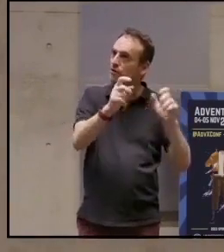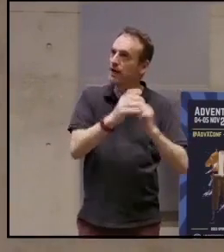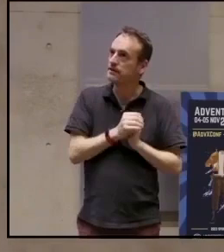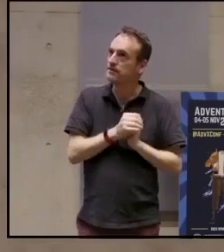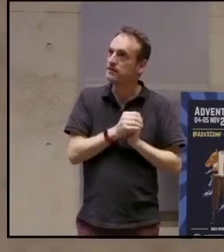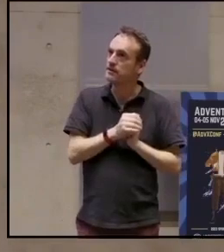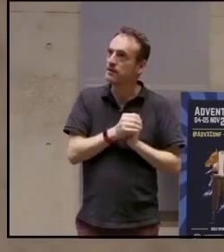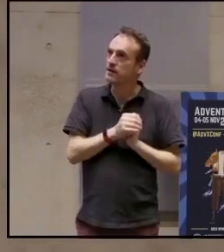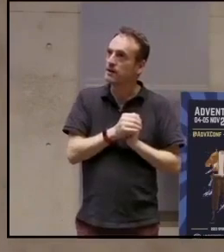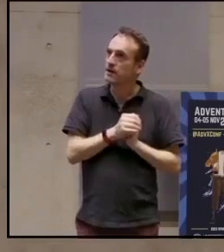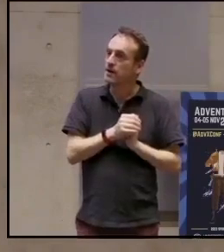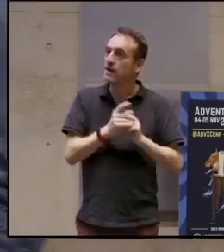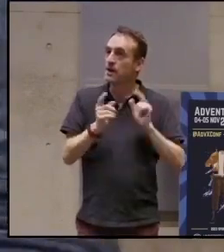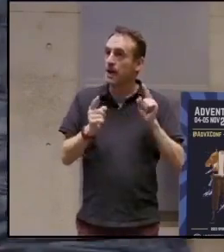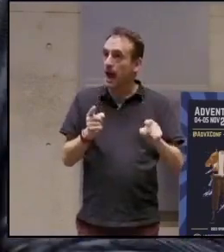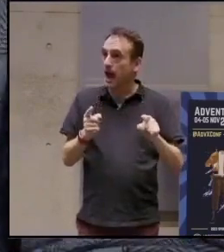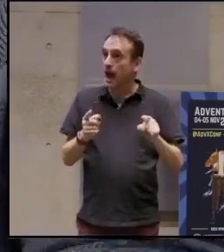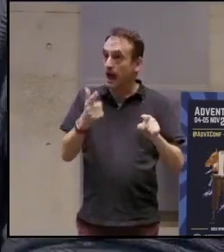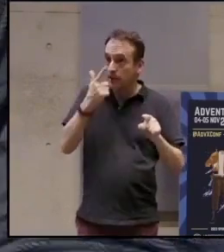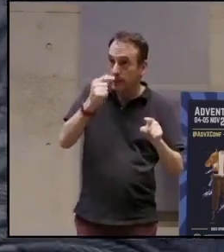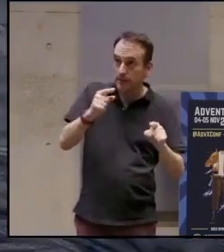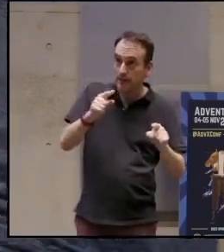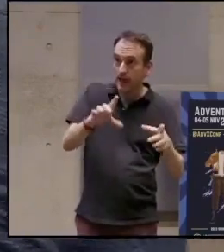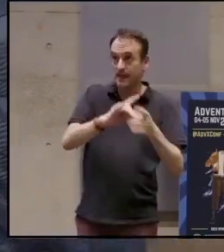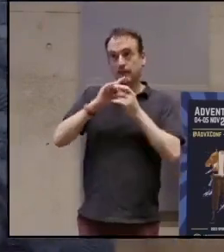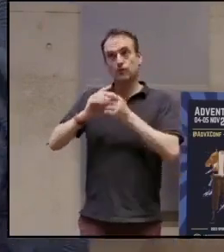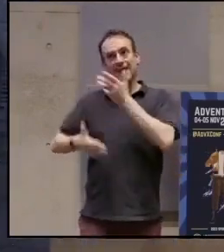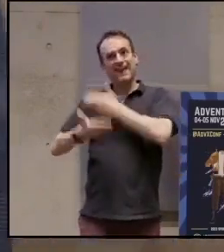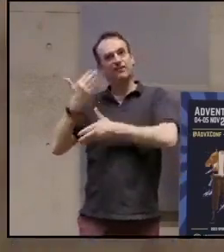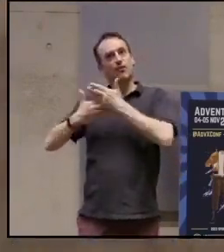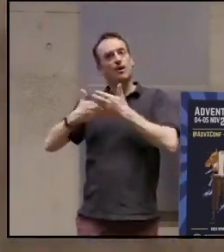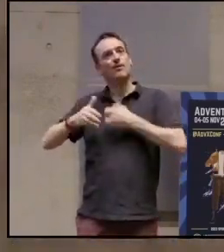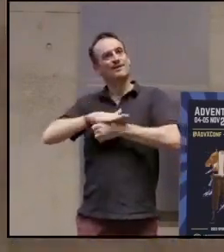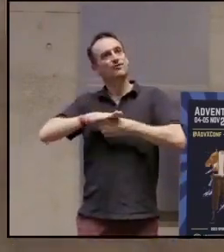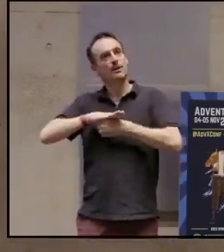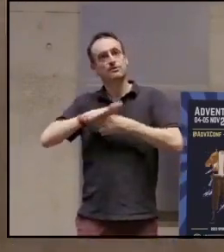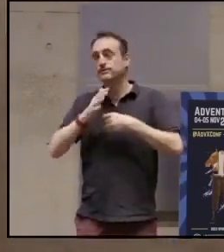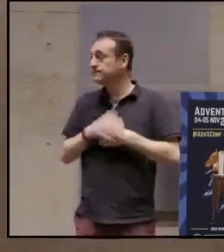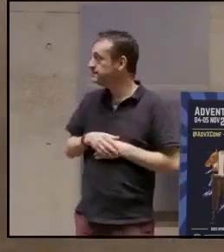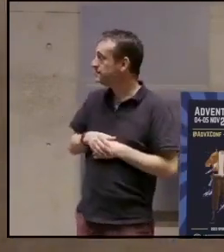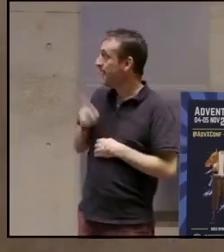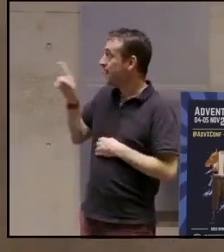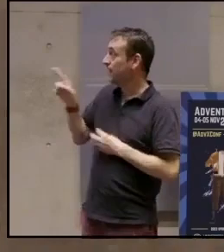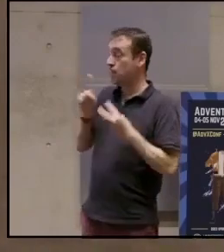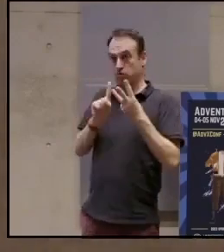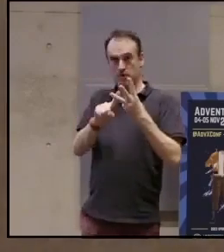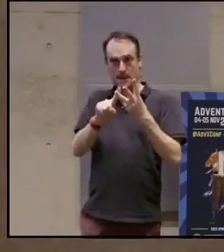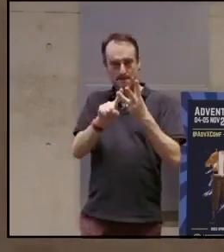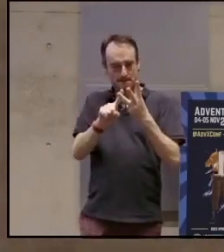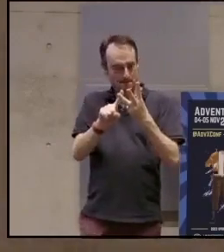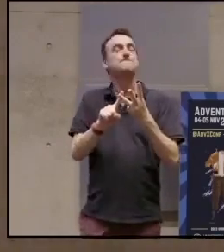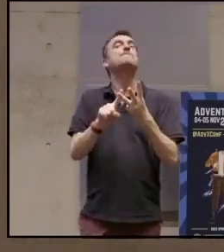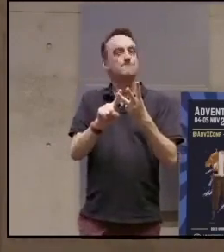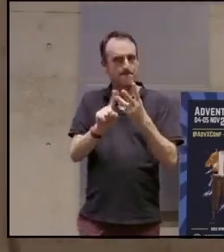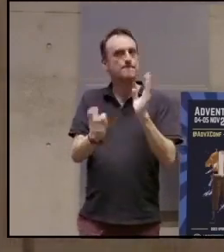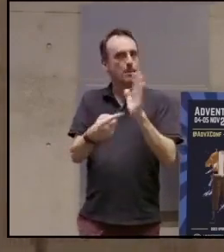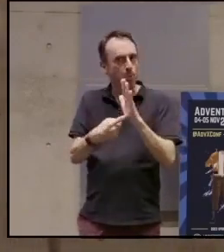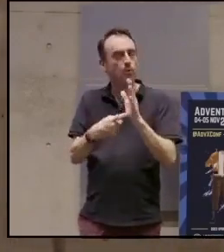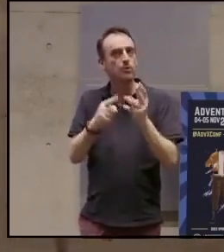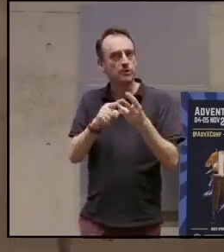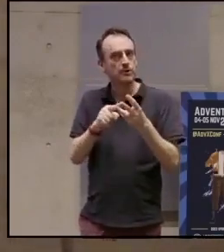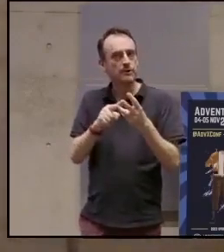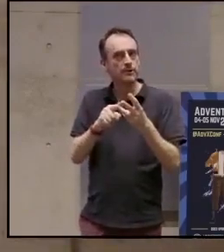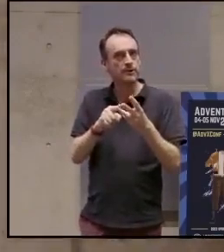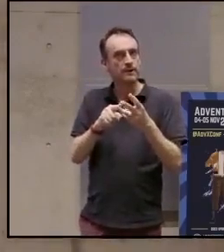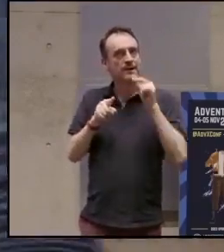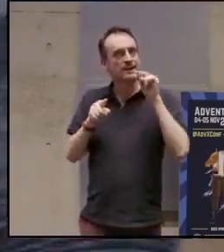out with from their own historians and their own historiography. Now, this part is the key, right? See if you can find a historian